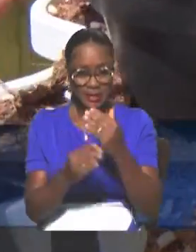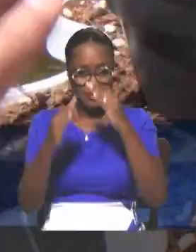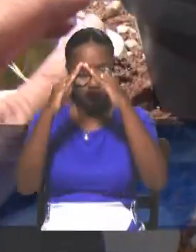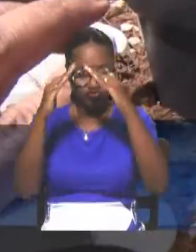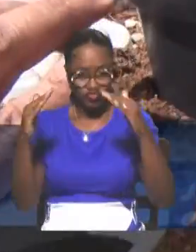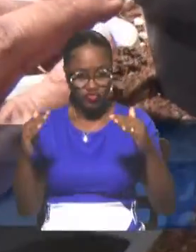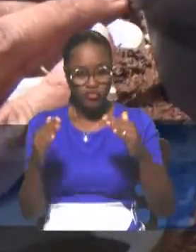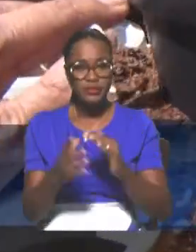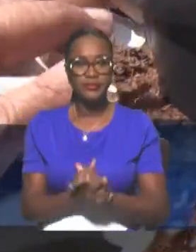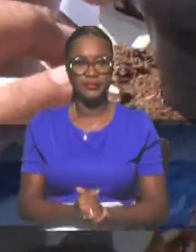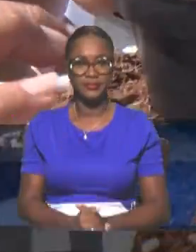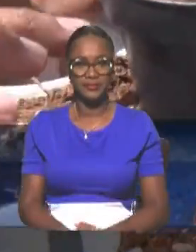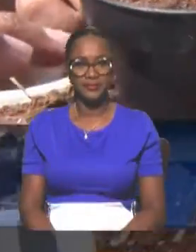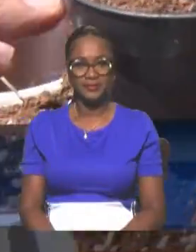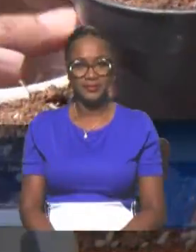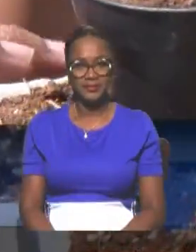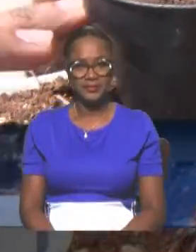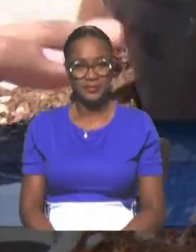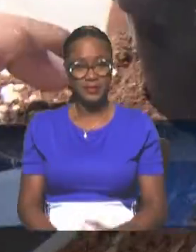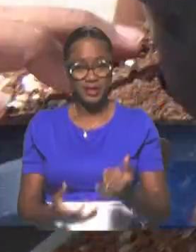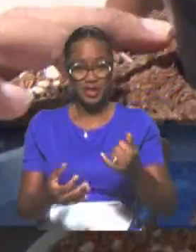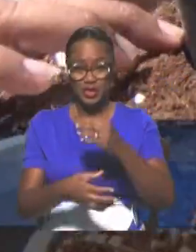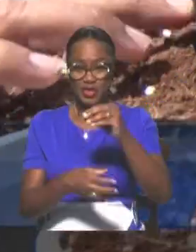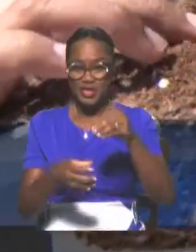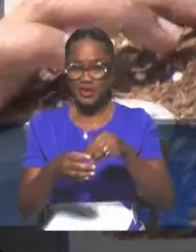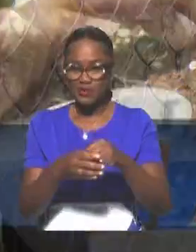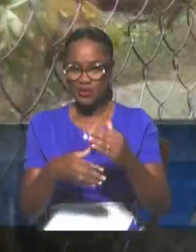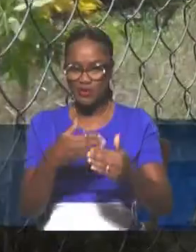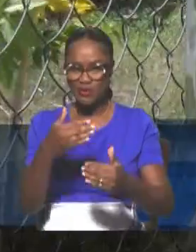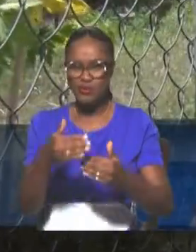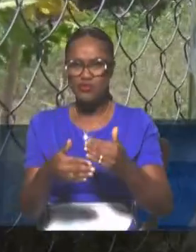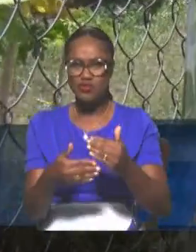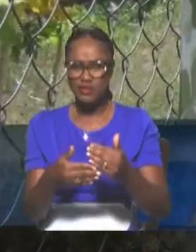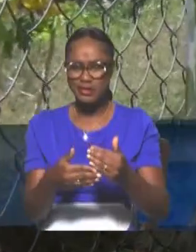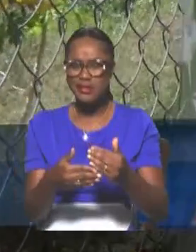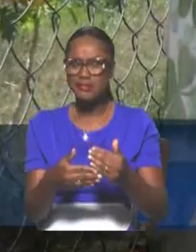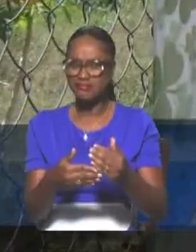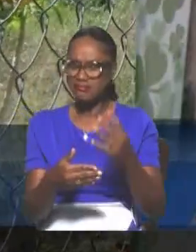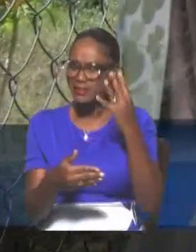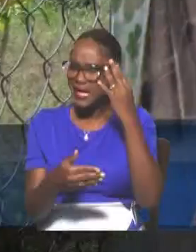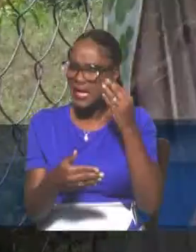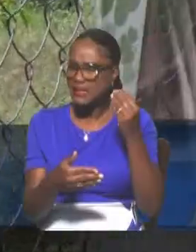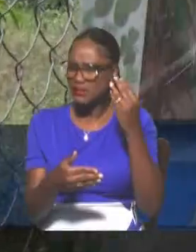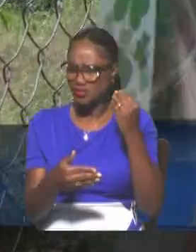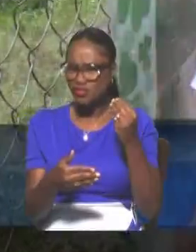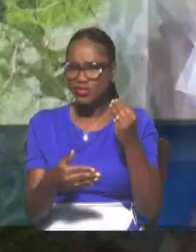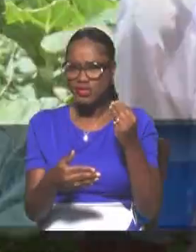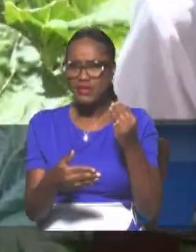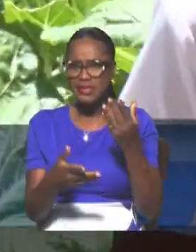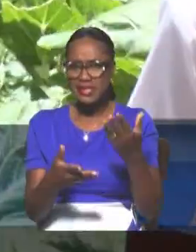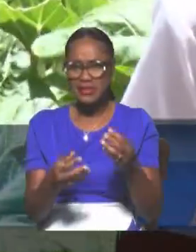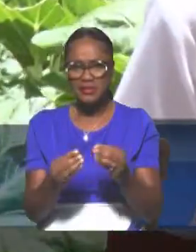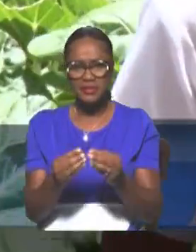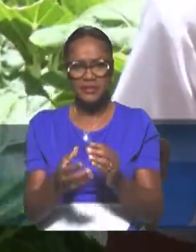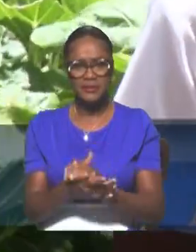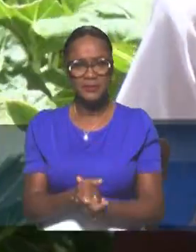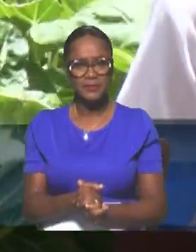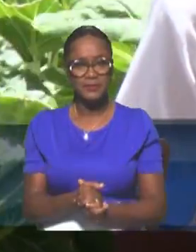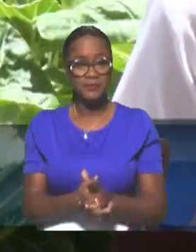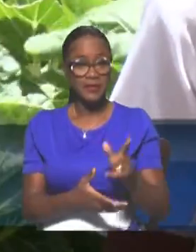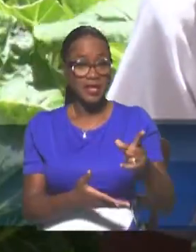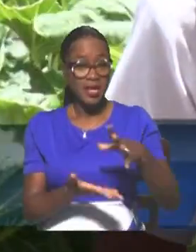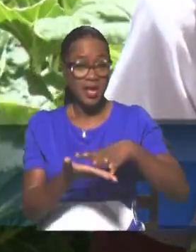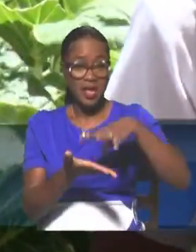these young farmers, getting involved in the process is important in gaining hands-on experience that this project provides. I've